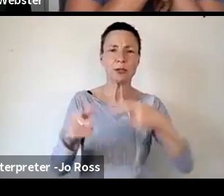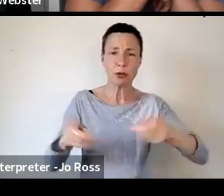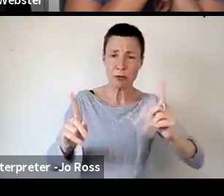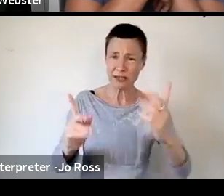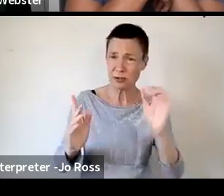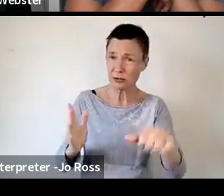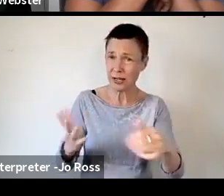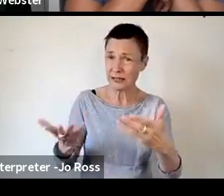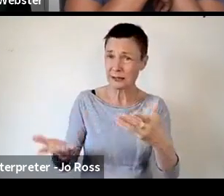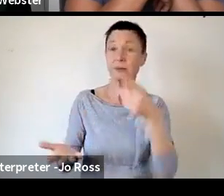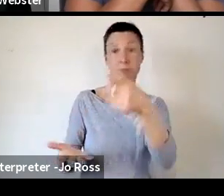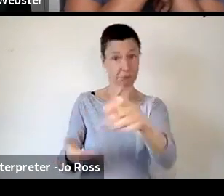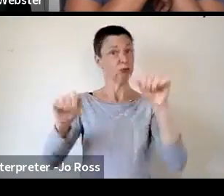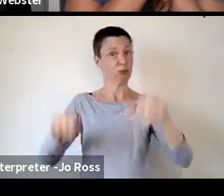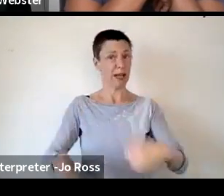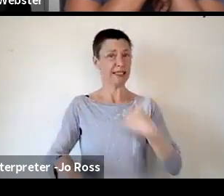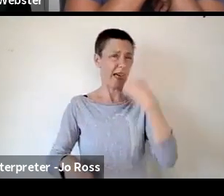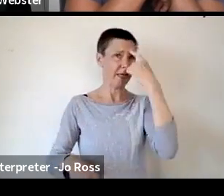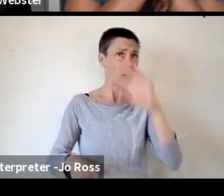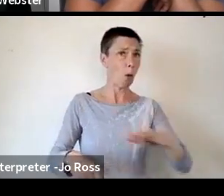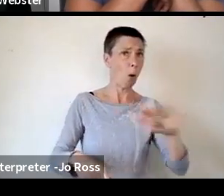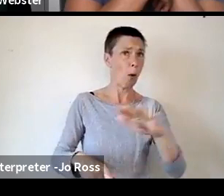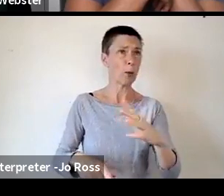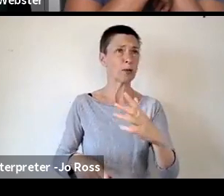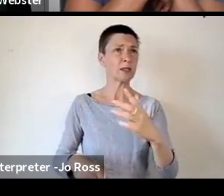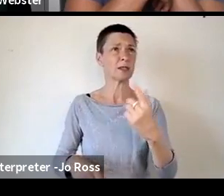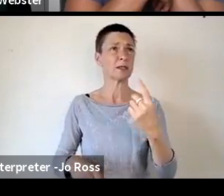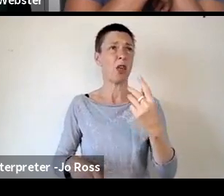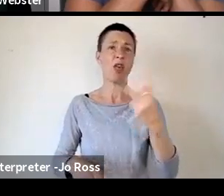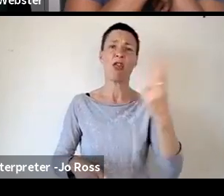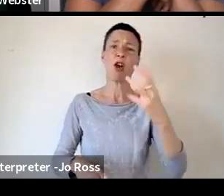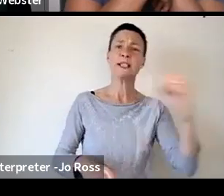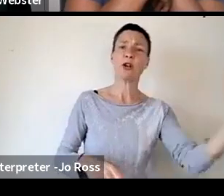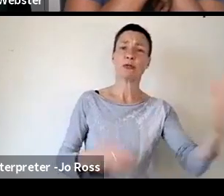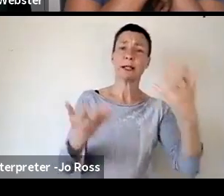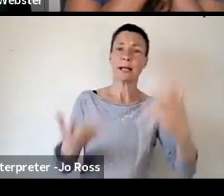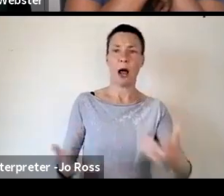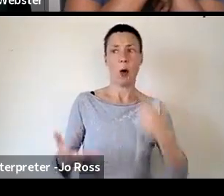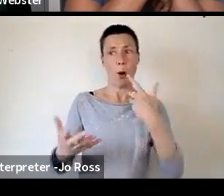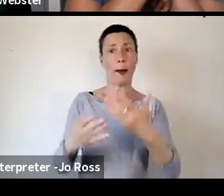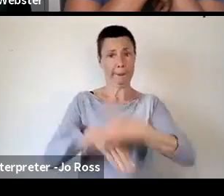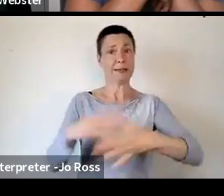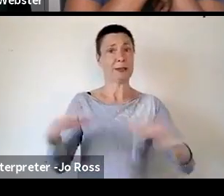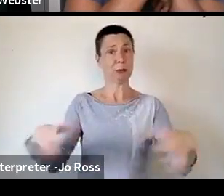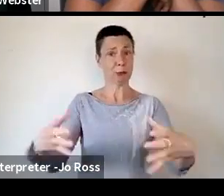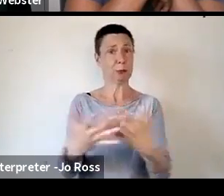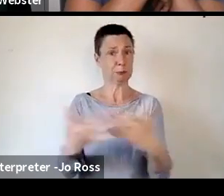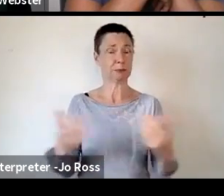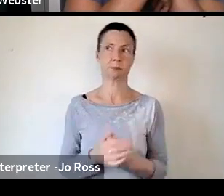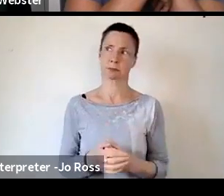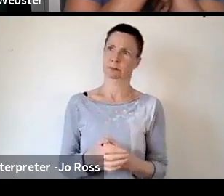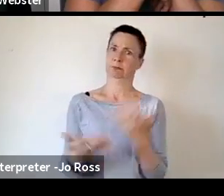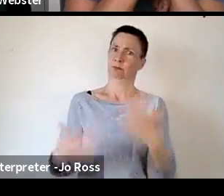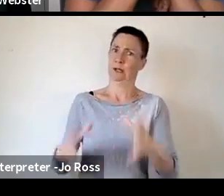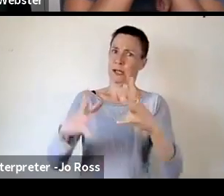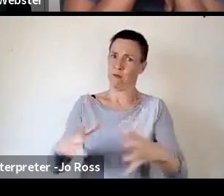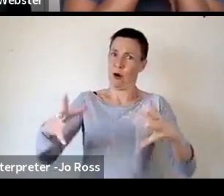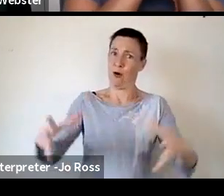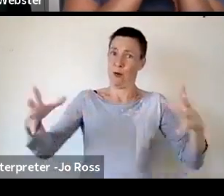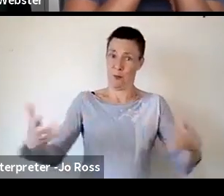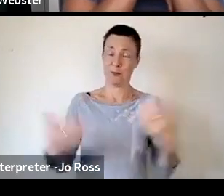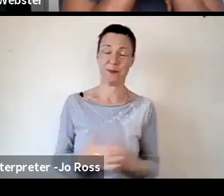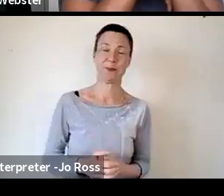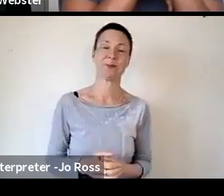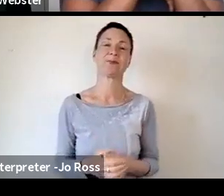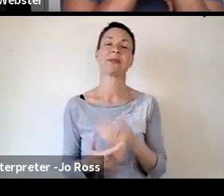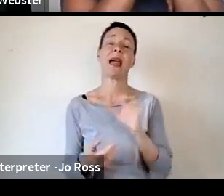James? That's right. Yeah, I think there's almost 1,300 now. But yeah, amazing. It's a big and active group. Yeah, it's really good. Yeah, it's really grown, hasn't it?